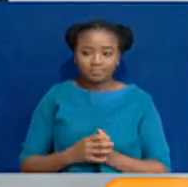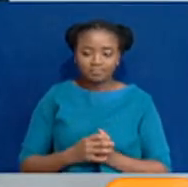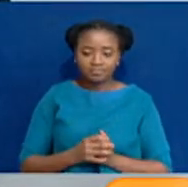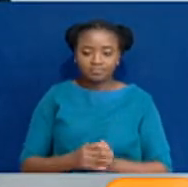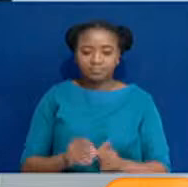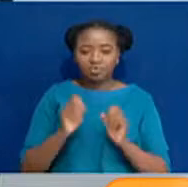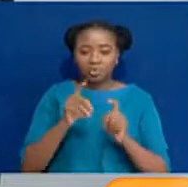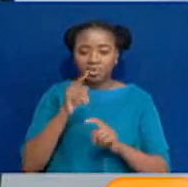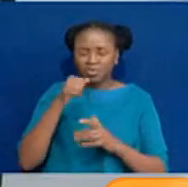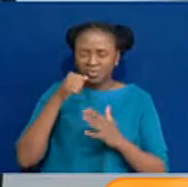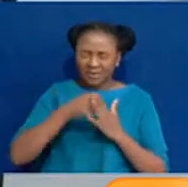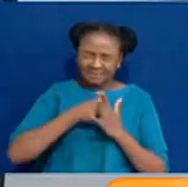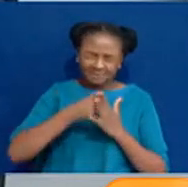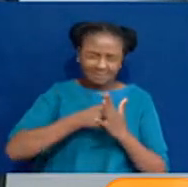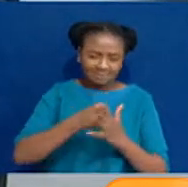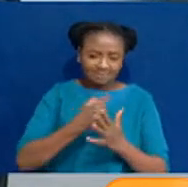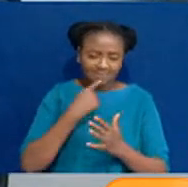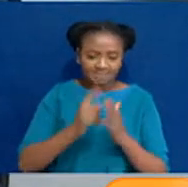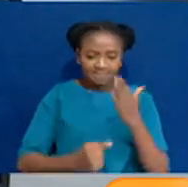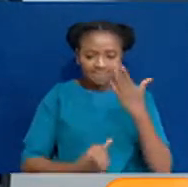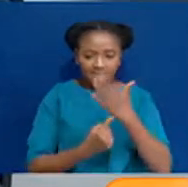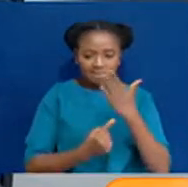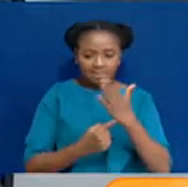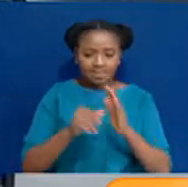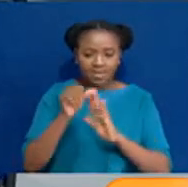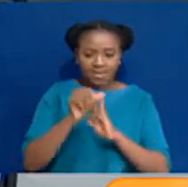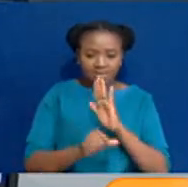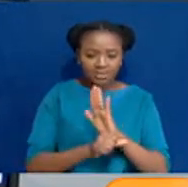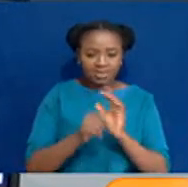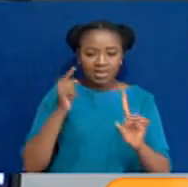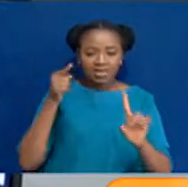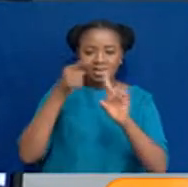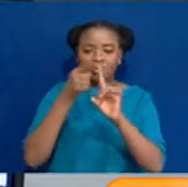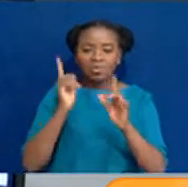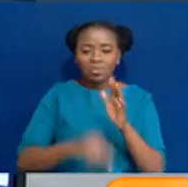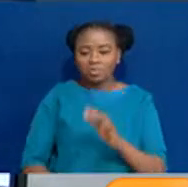digital agenda. What is this digital agenda and what is the end game?